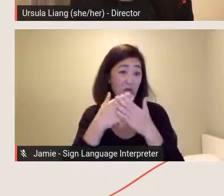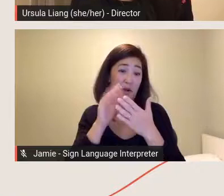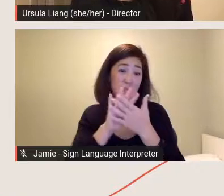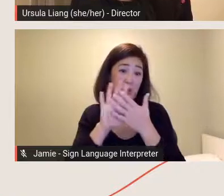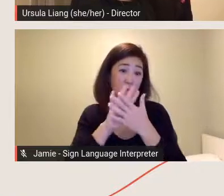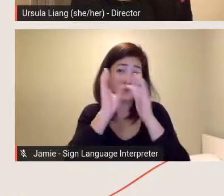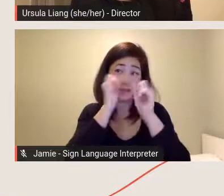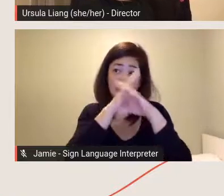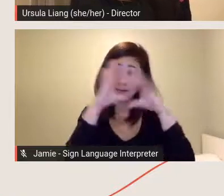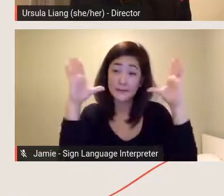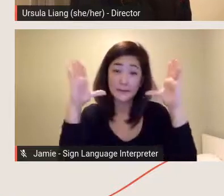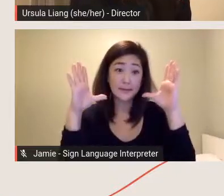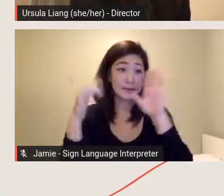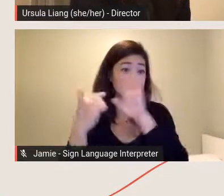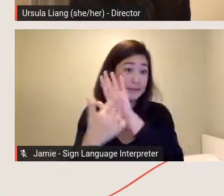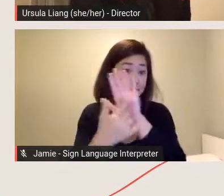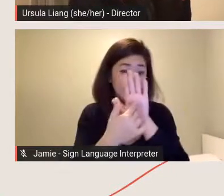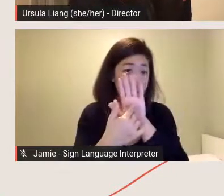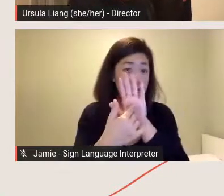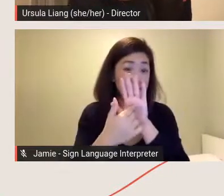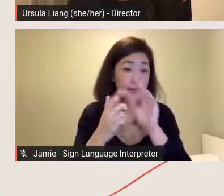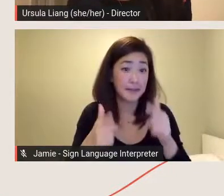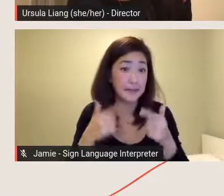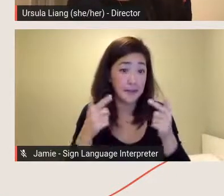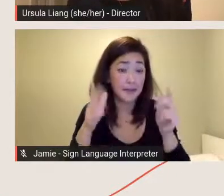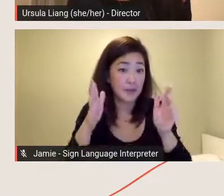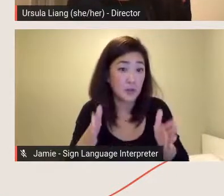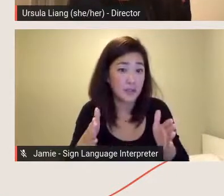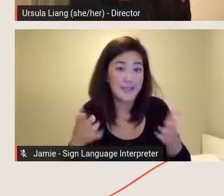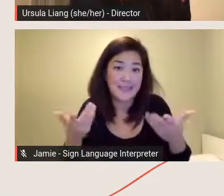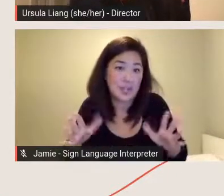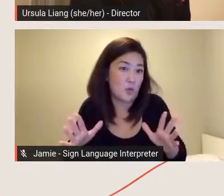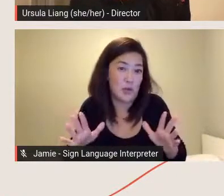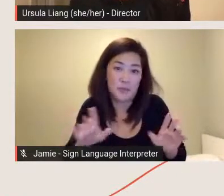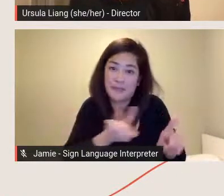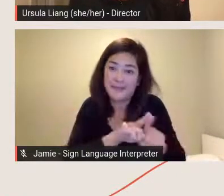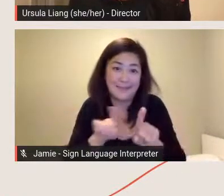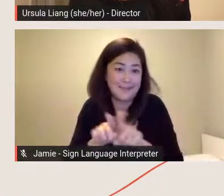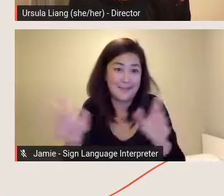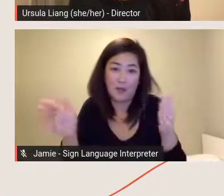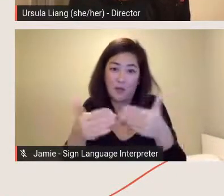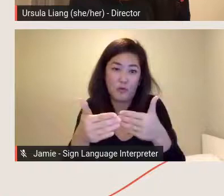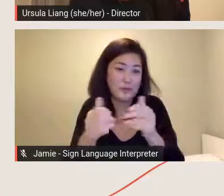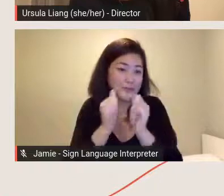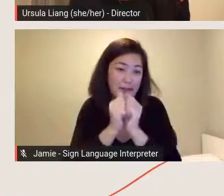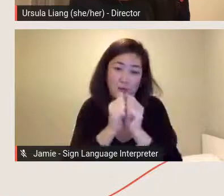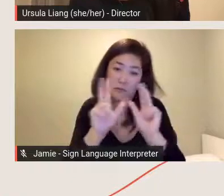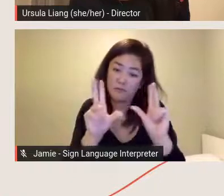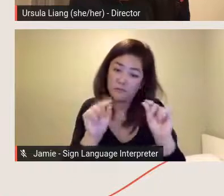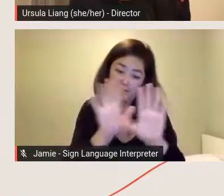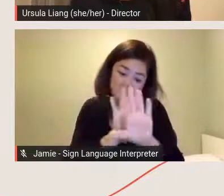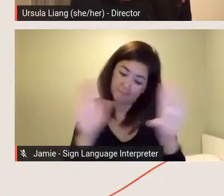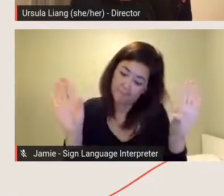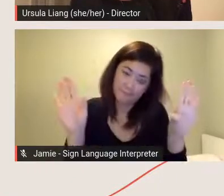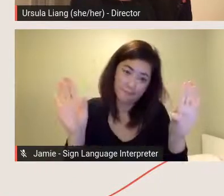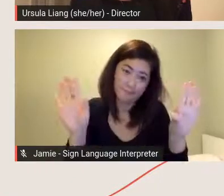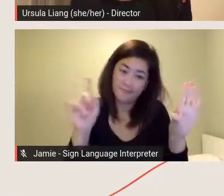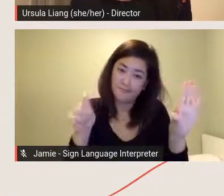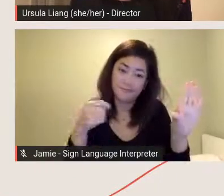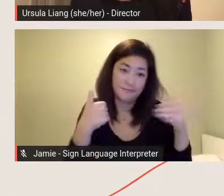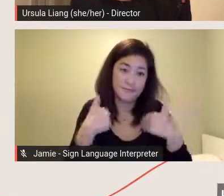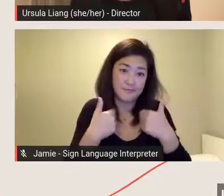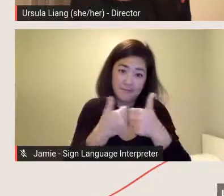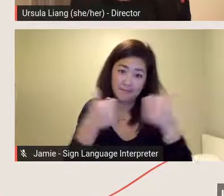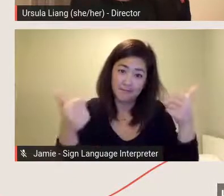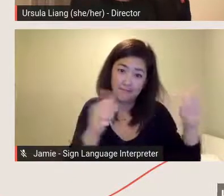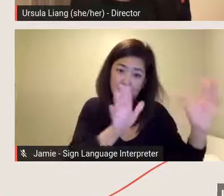festival live in person, they didn't even want to be in the same room. They were still at a place where they couldn't, they were like, you need to have separate screenings for